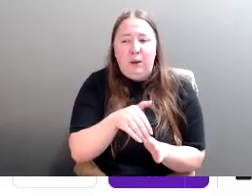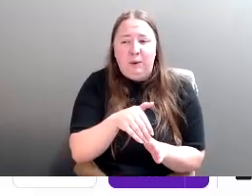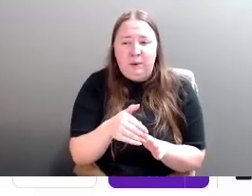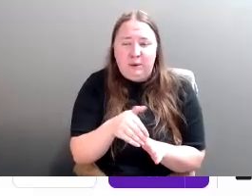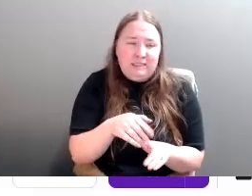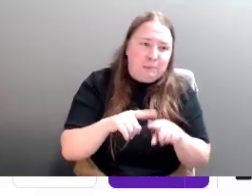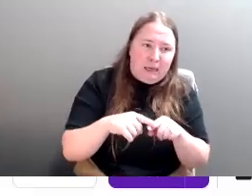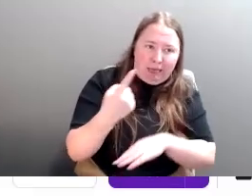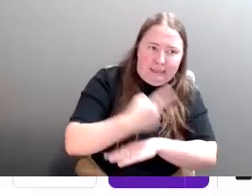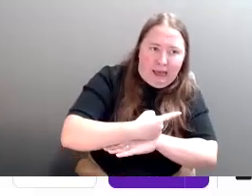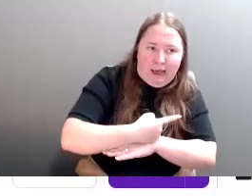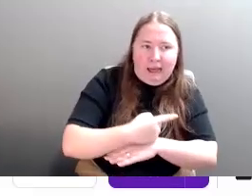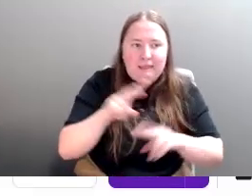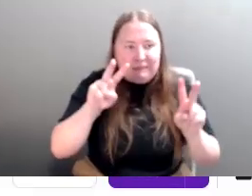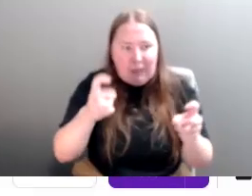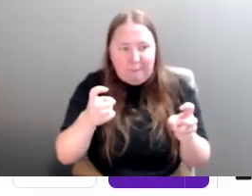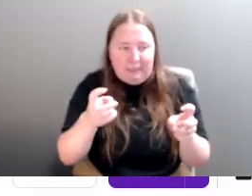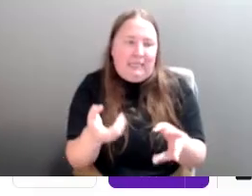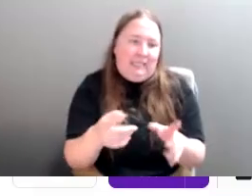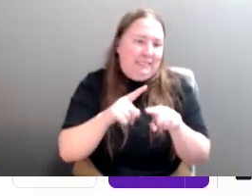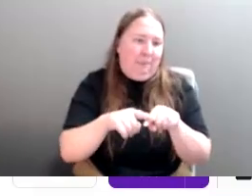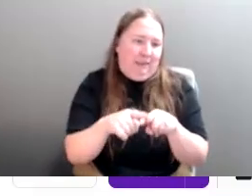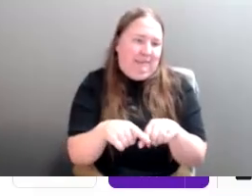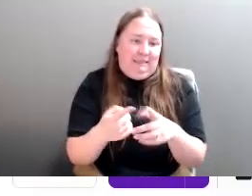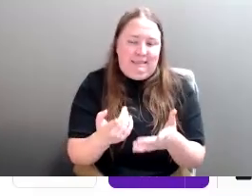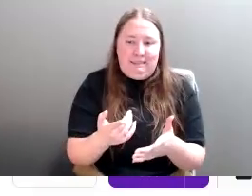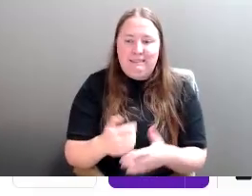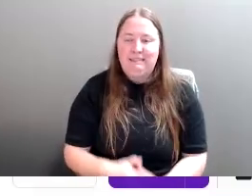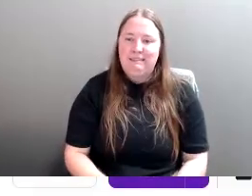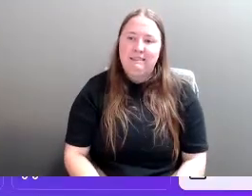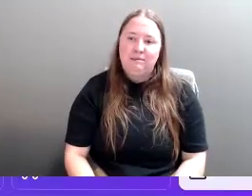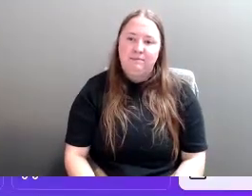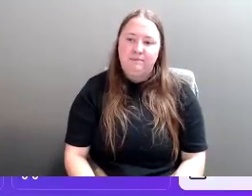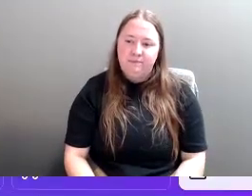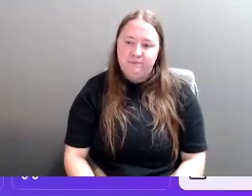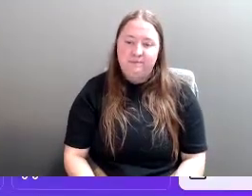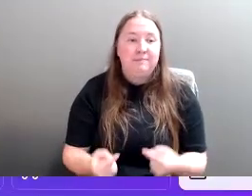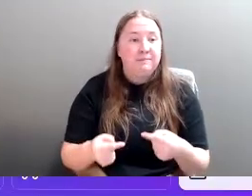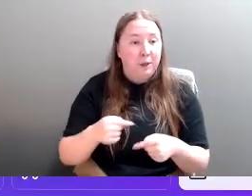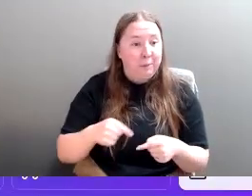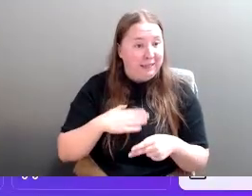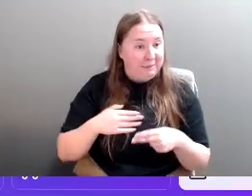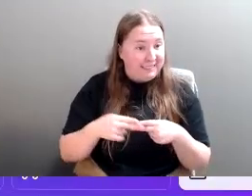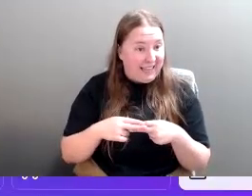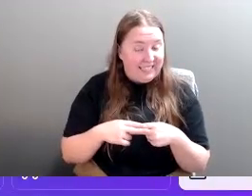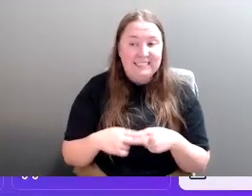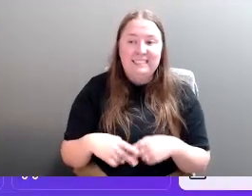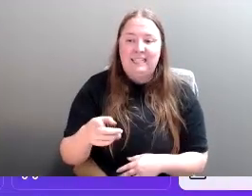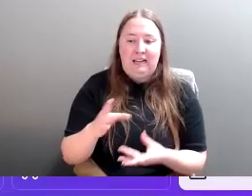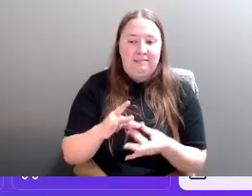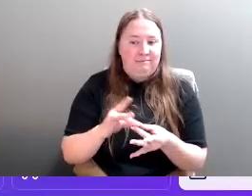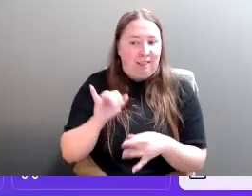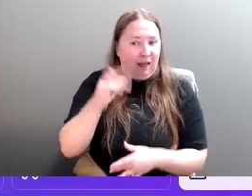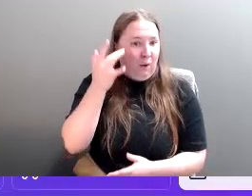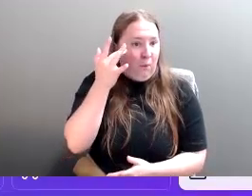on the day and the topic. Honestly, it depends on what part of this I'm talking about. So to go back to my slides, I say this